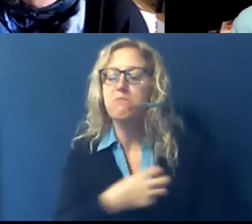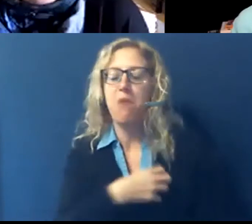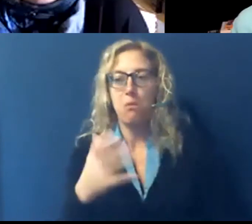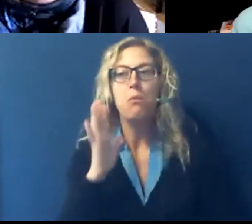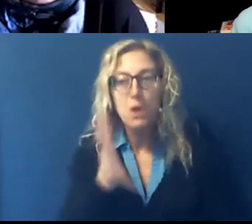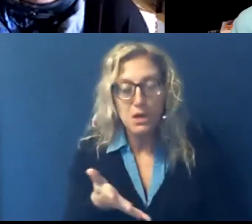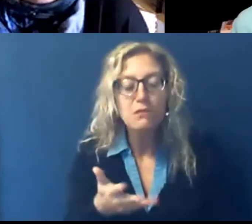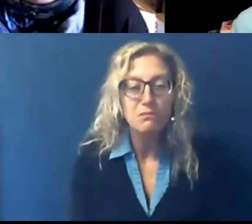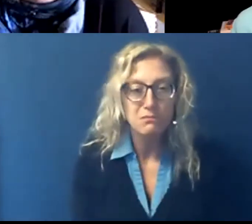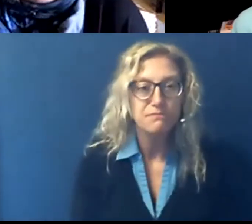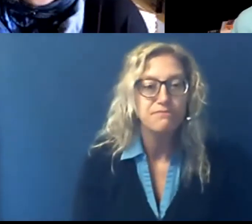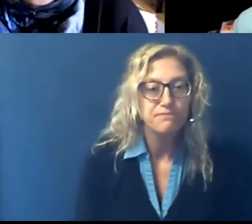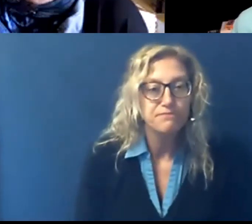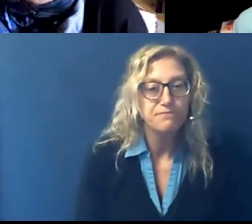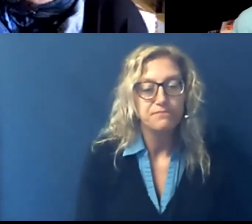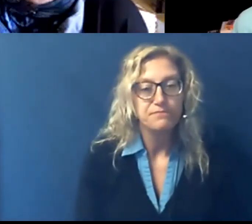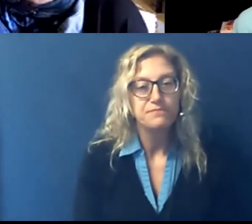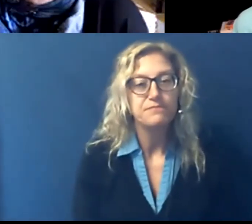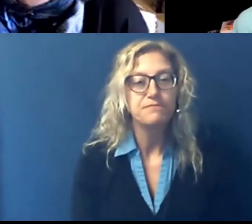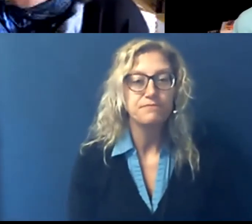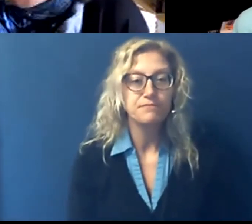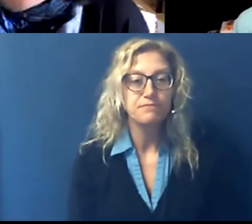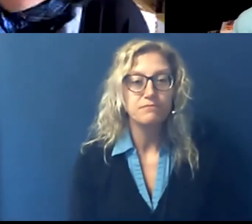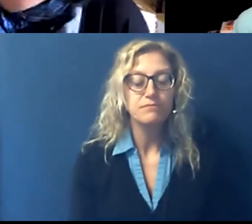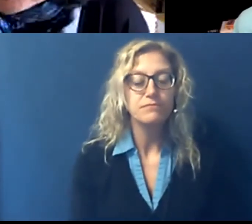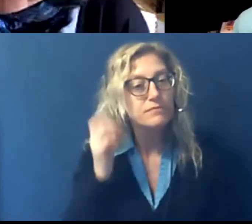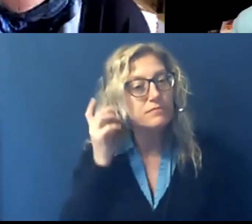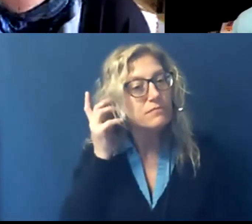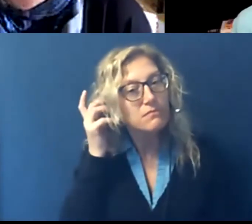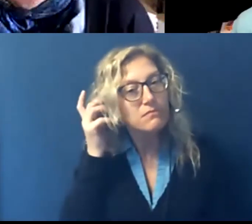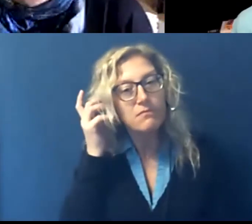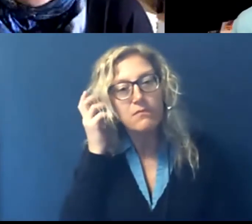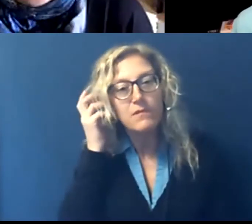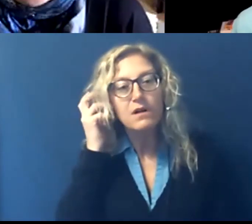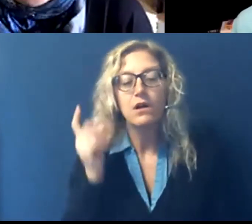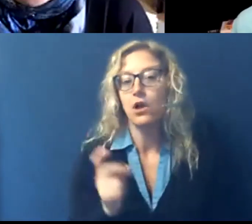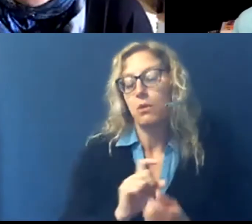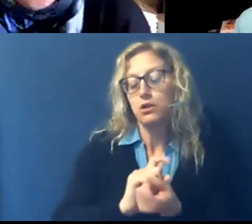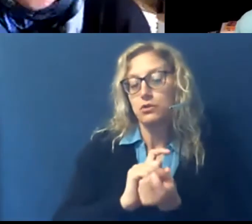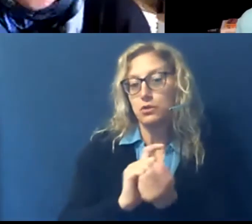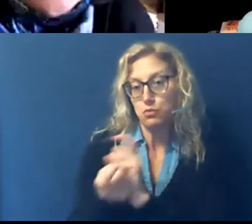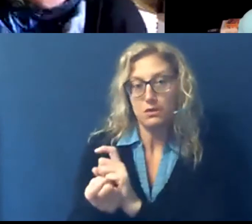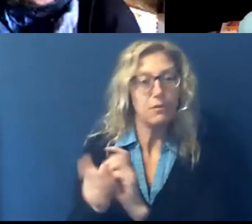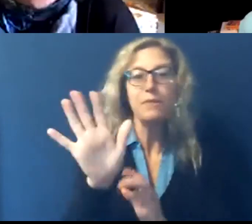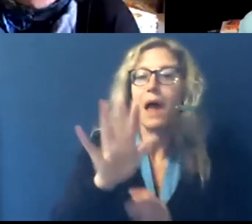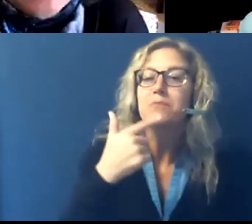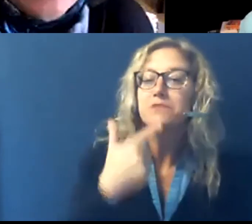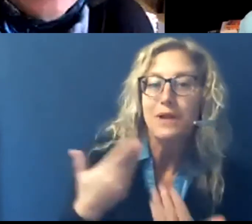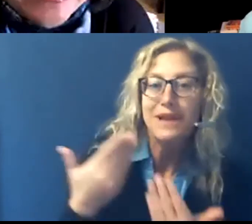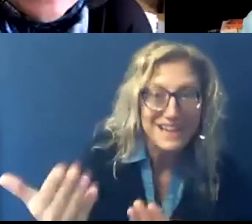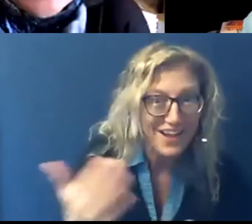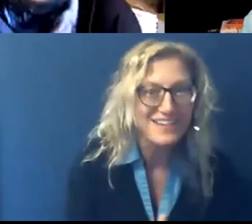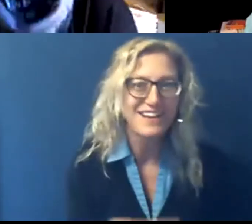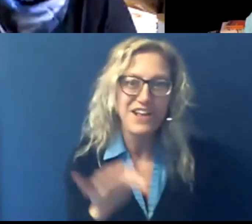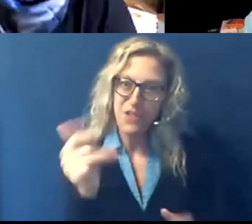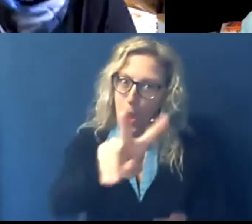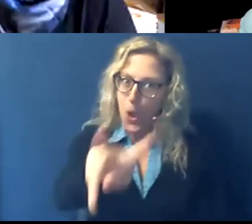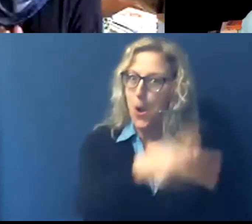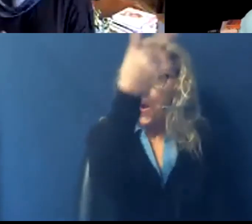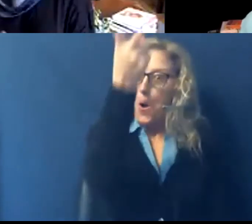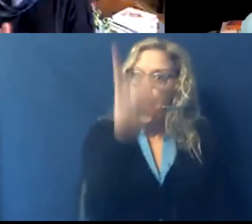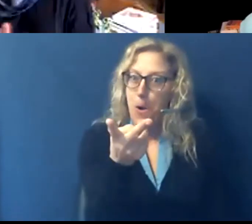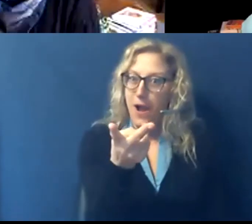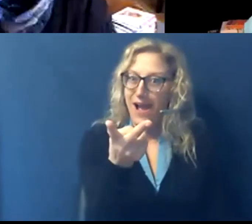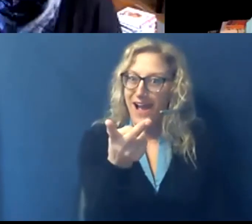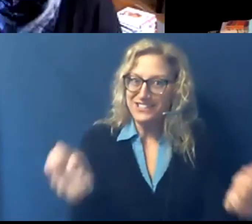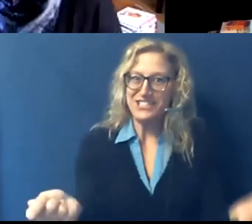quick. Yeah. Okay, we're going to switch roles now. Oh yeah, go ahead. Exactly. We're switching roles. We're turning